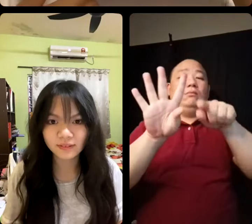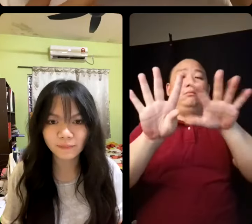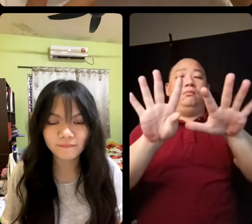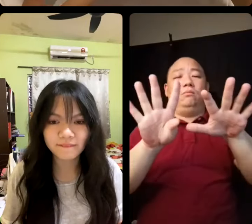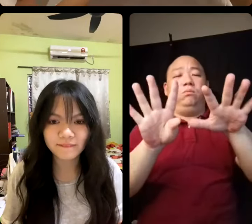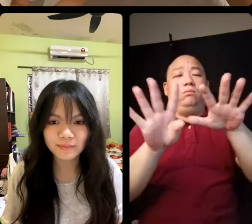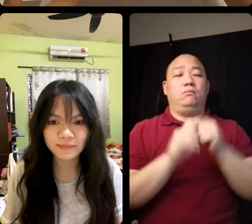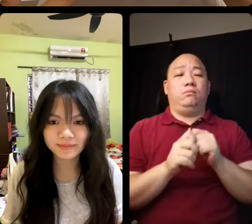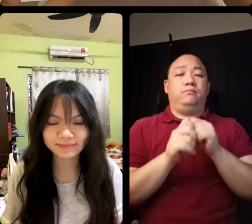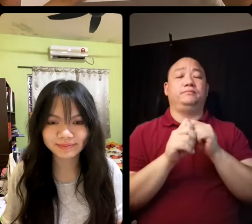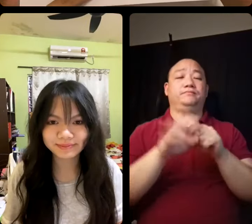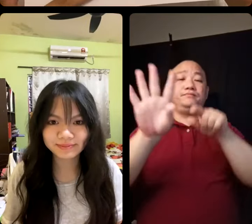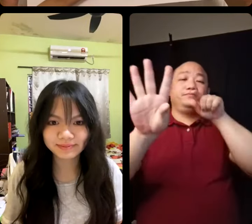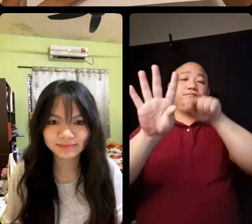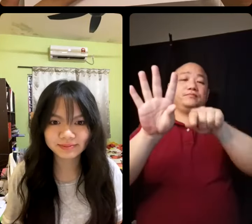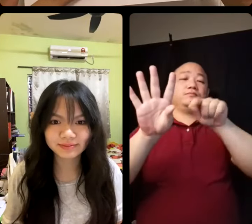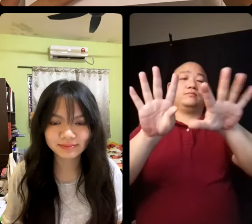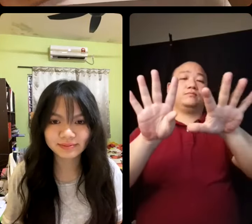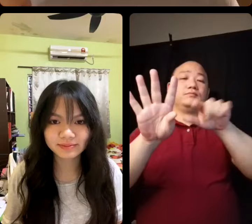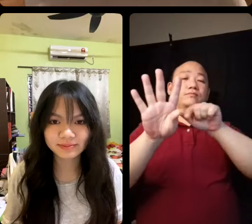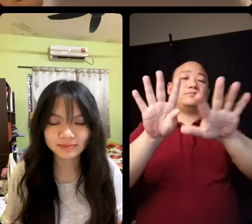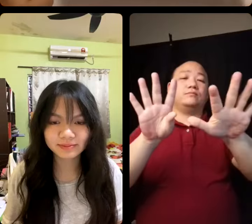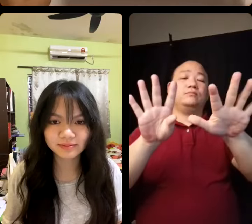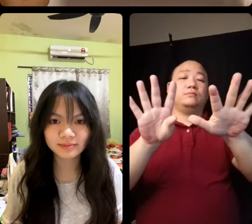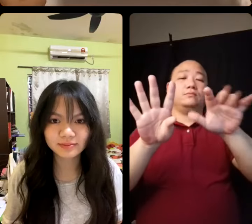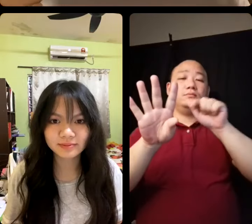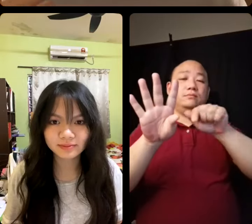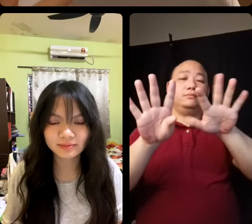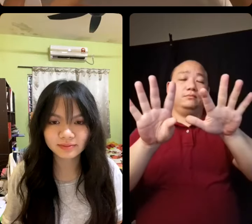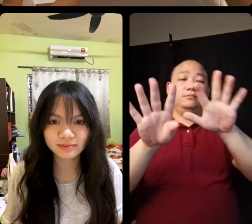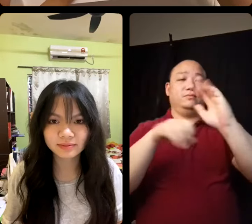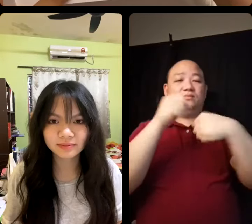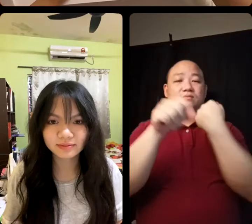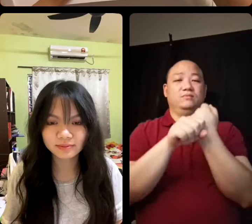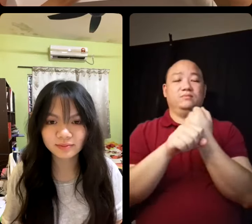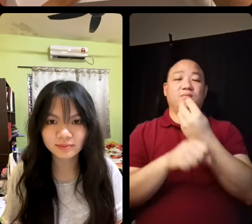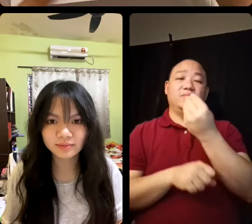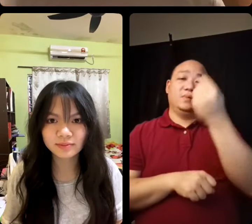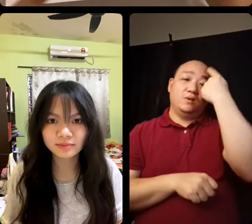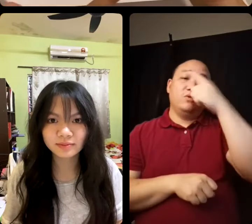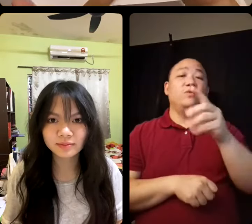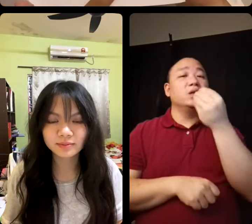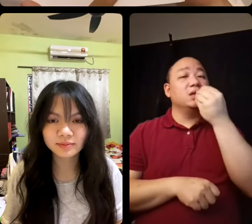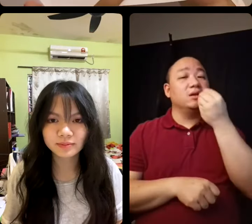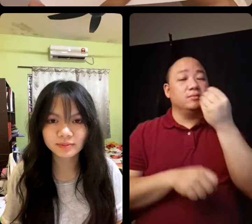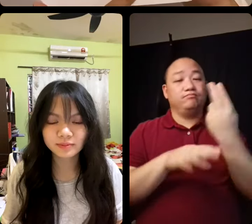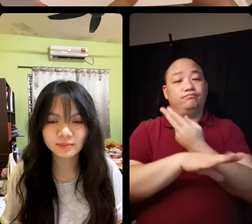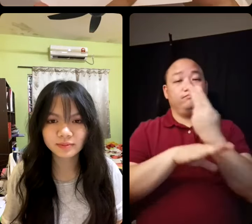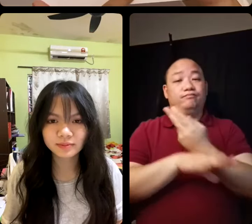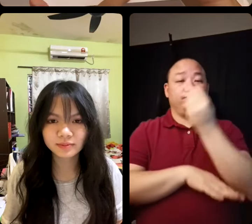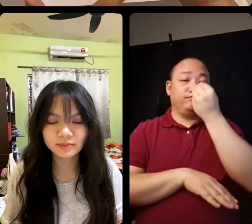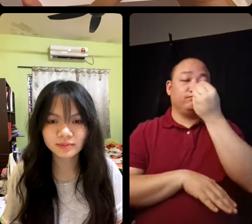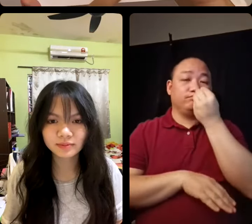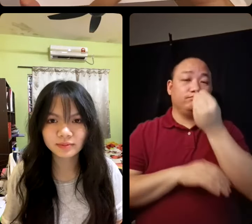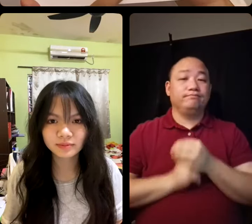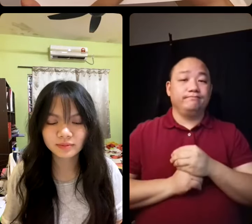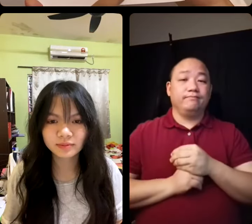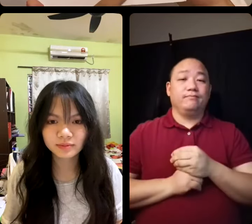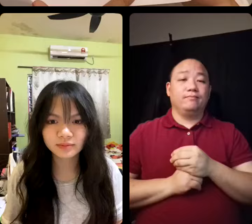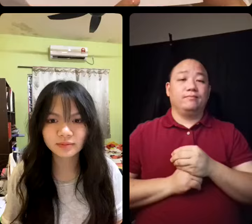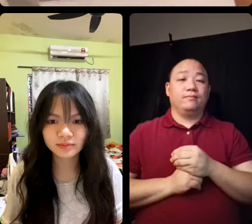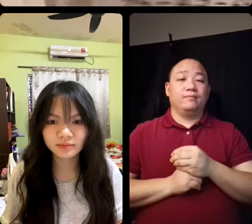So we tolak 4.5. Senang awak kira juga. So 25 minus 4.5. So you are going to still have